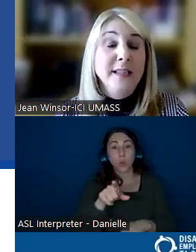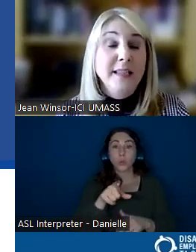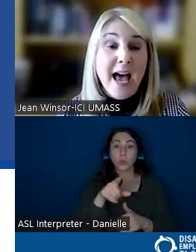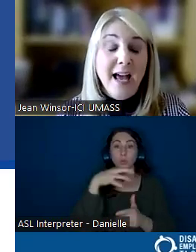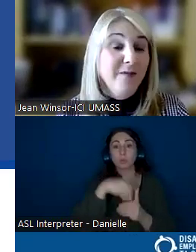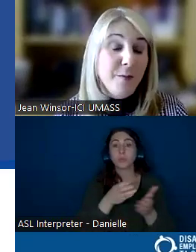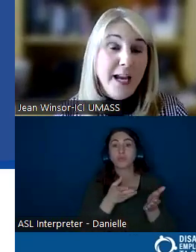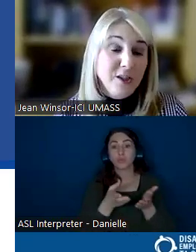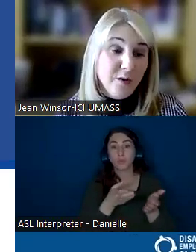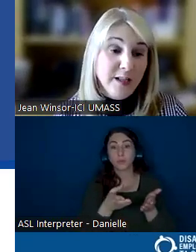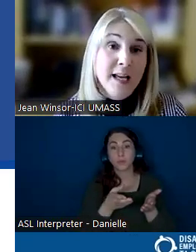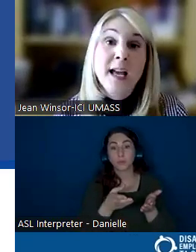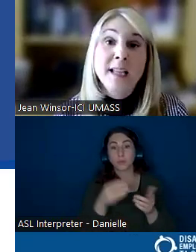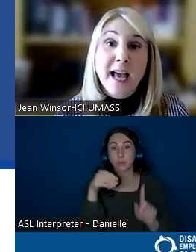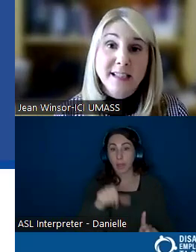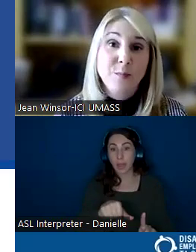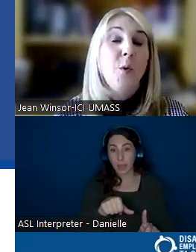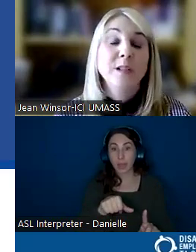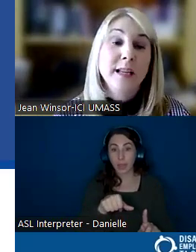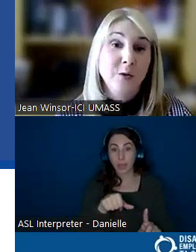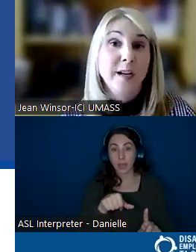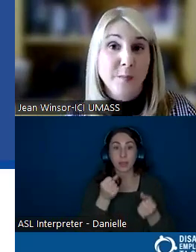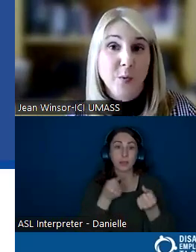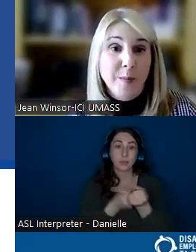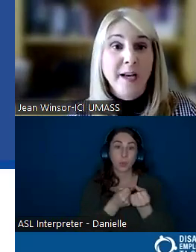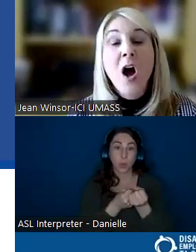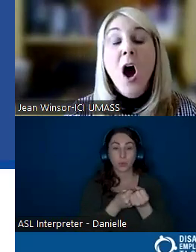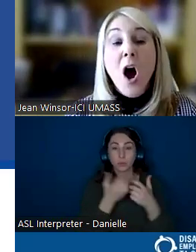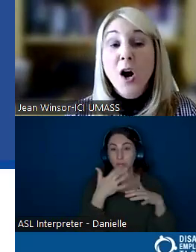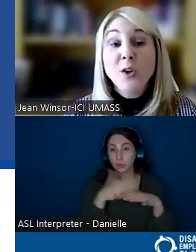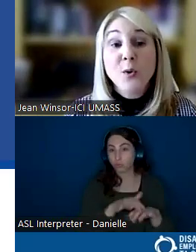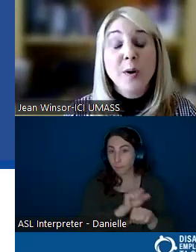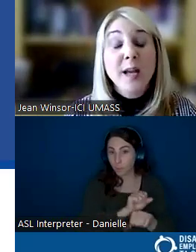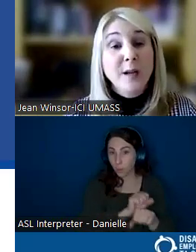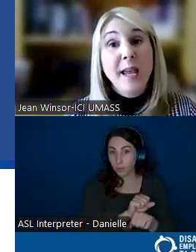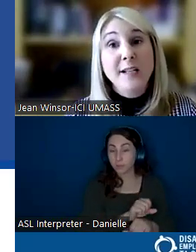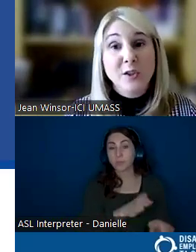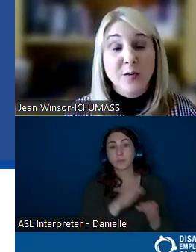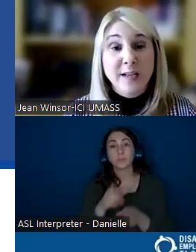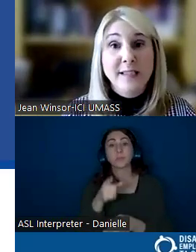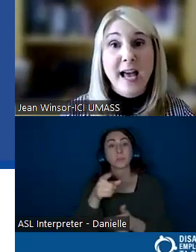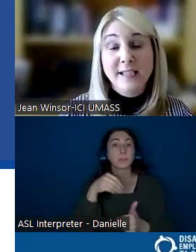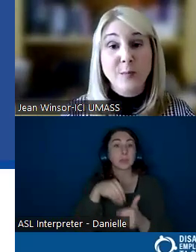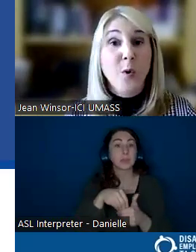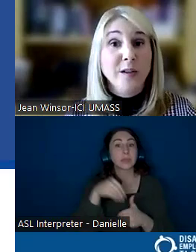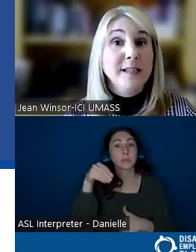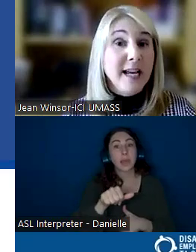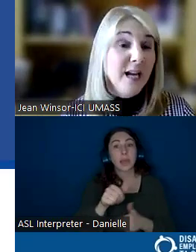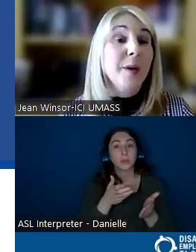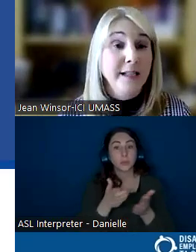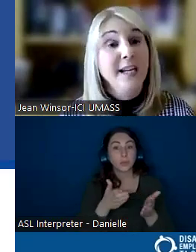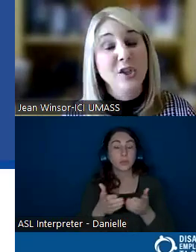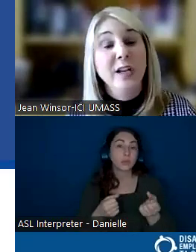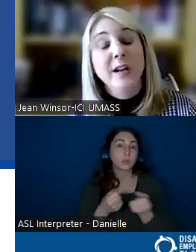service a paid service that supports integrated employment? Are you in a paid service that supports